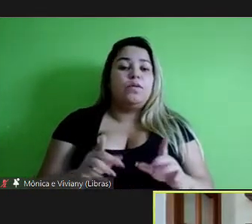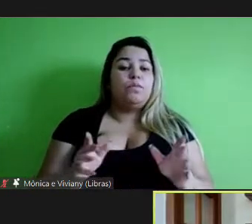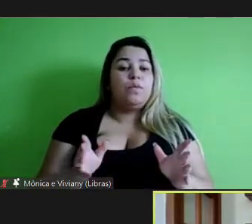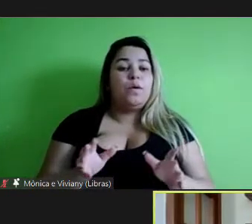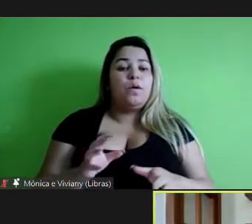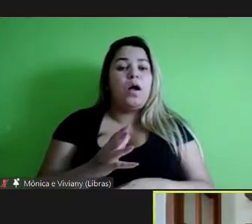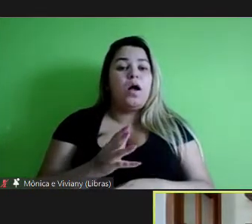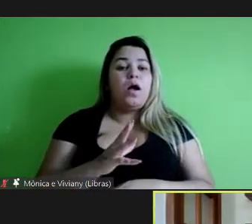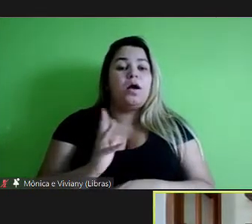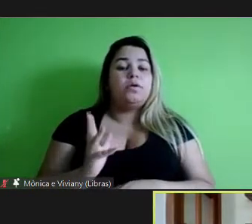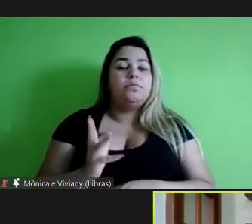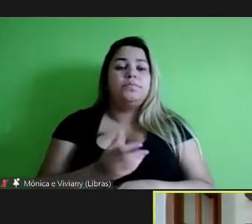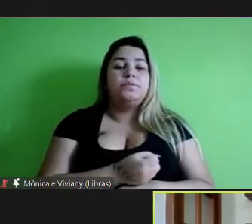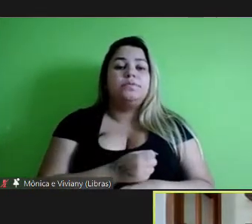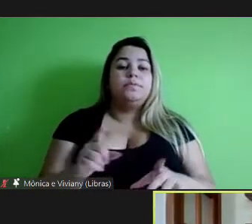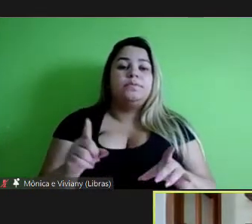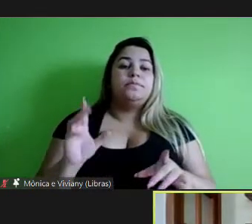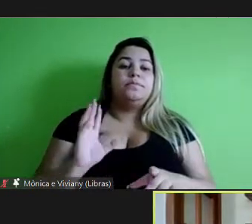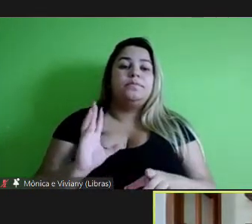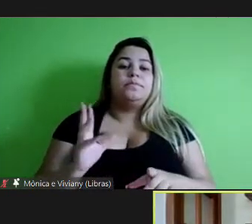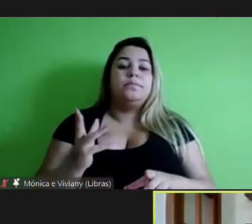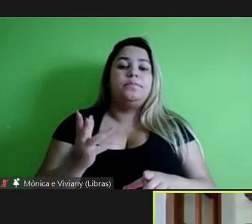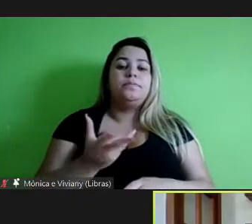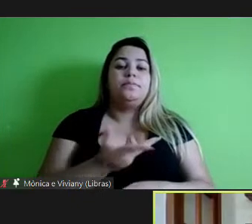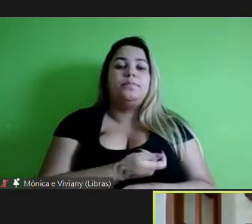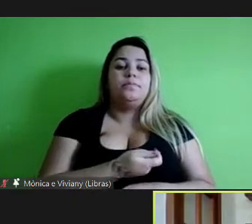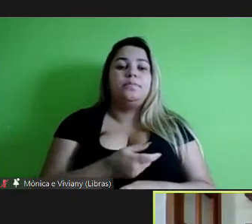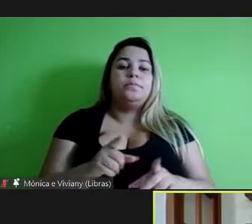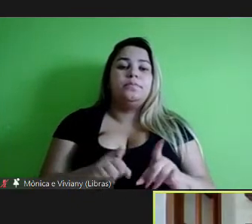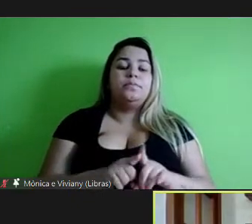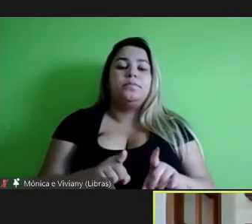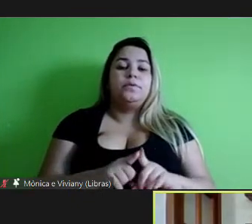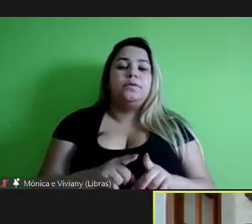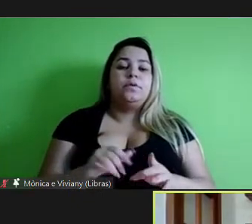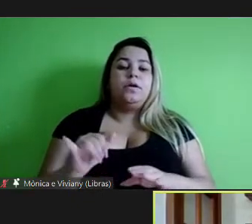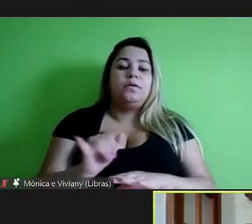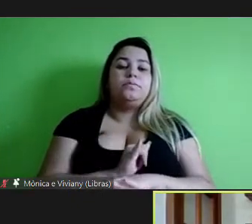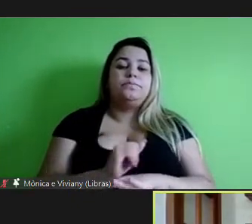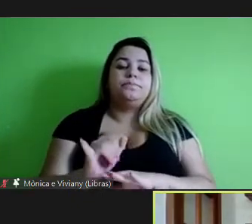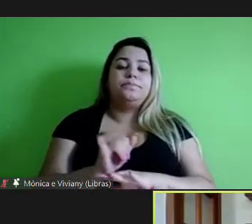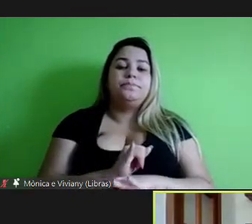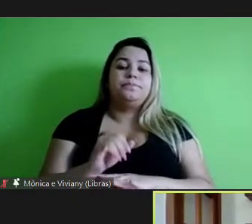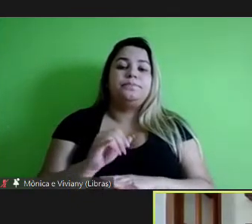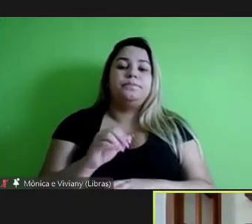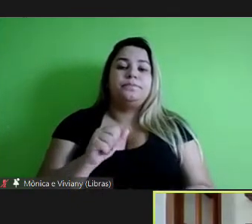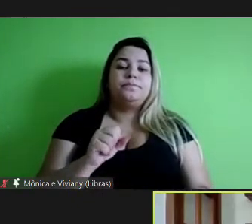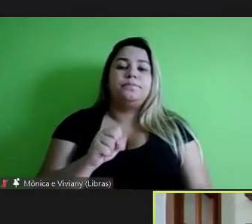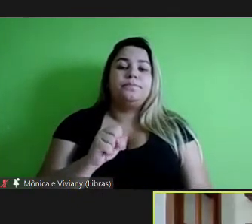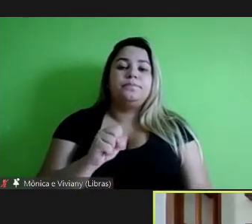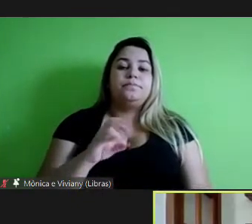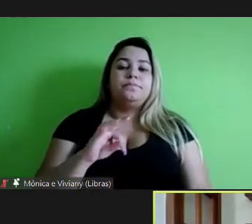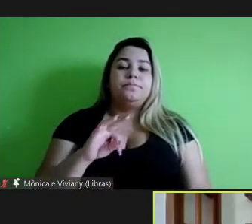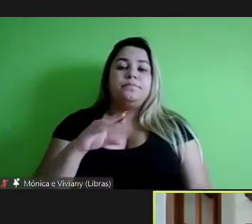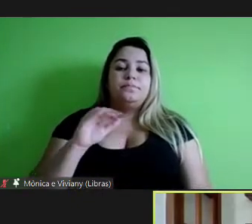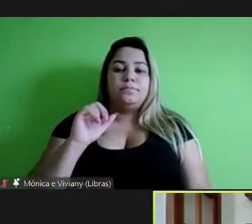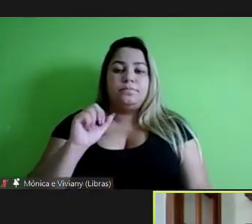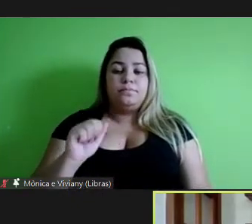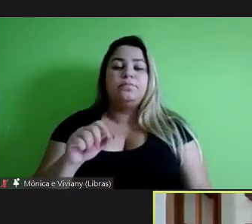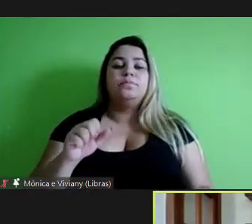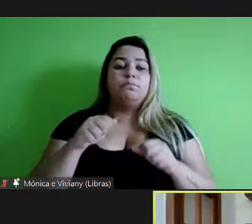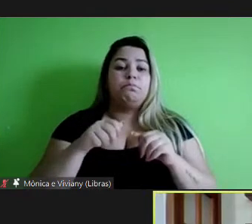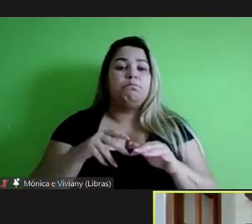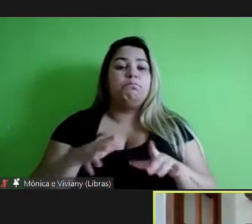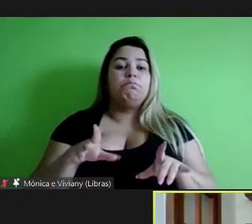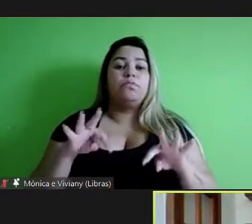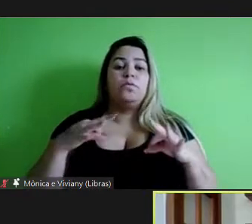healthcare to have the power, be empowered with certain information related to programs and strategies for social assistance,